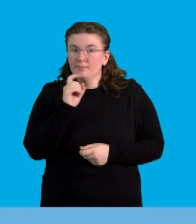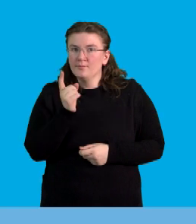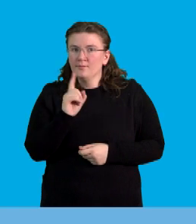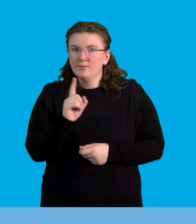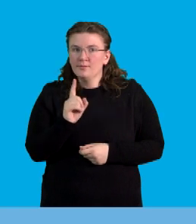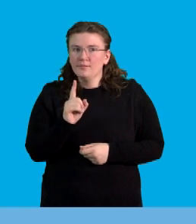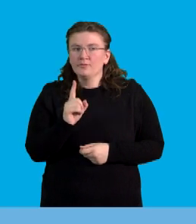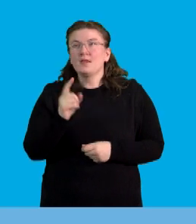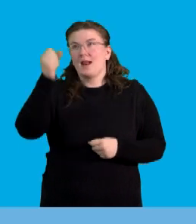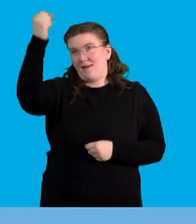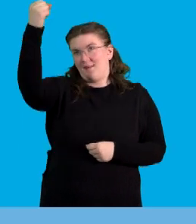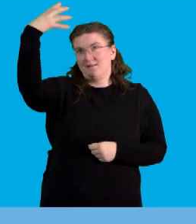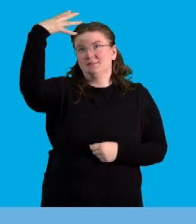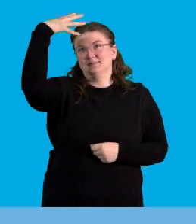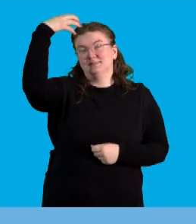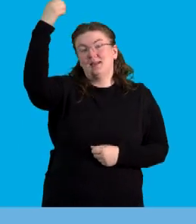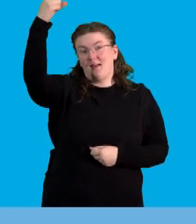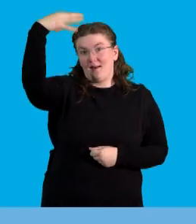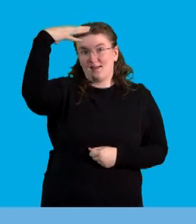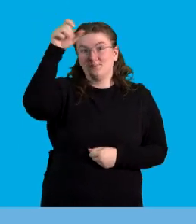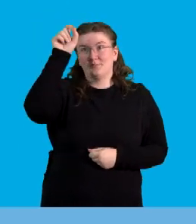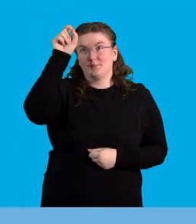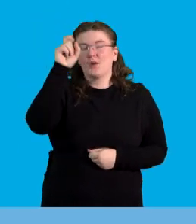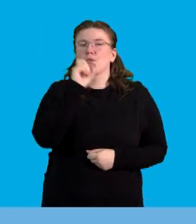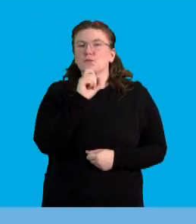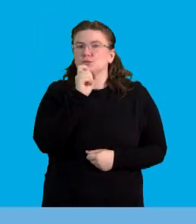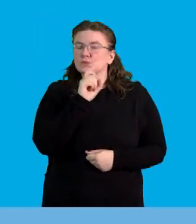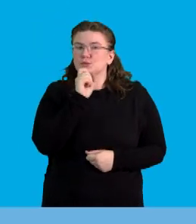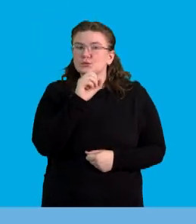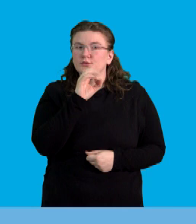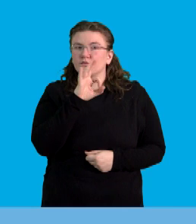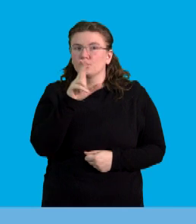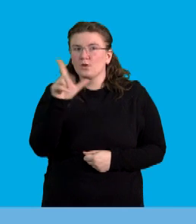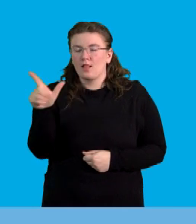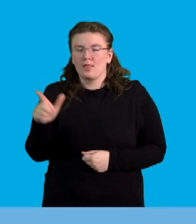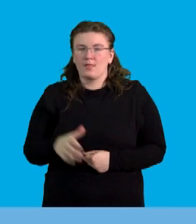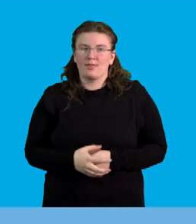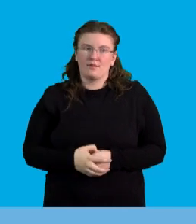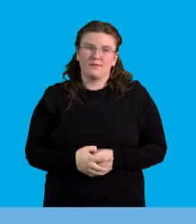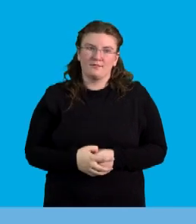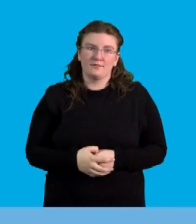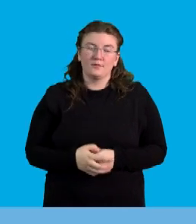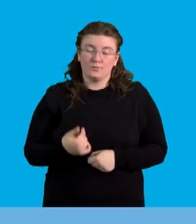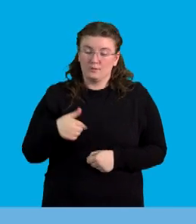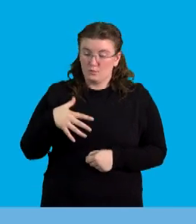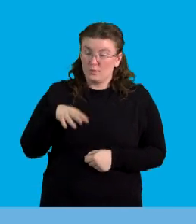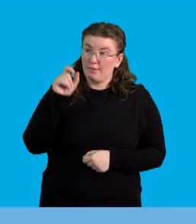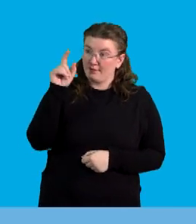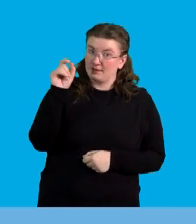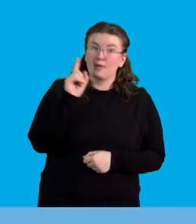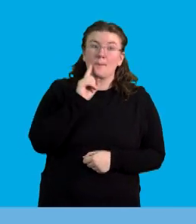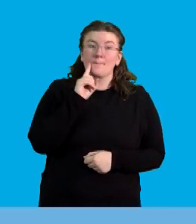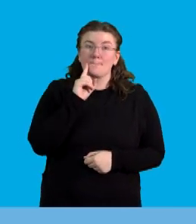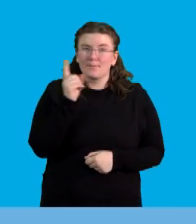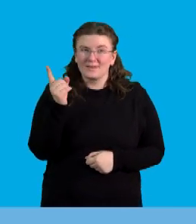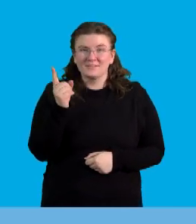output of the 2, is our light. So light is the useful energy because that's what we want. However, what is